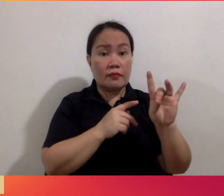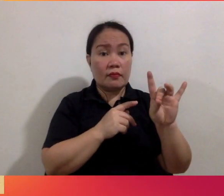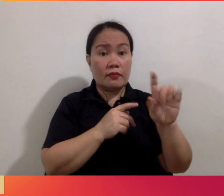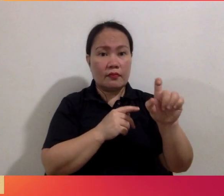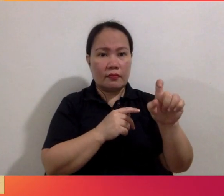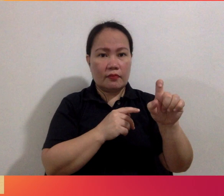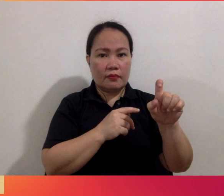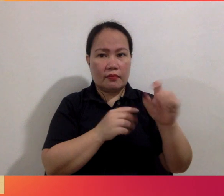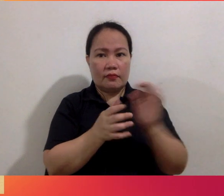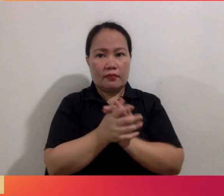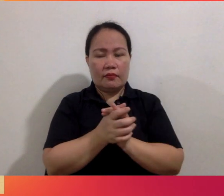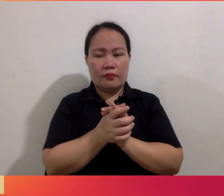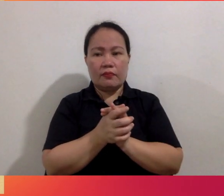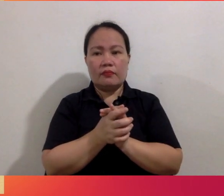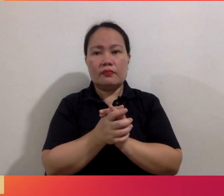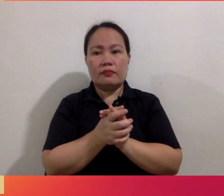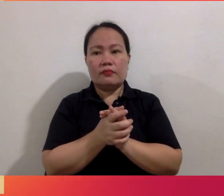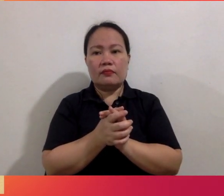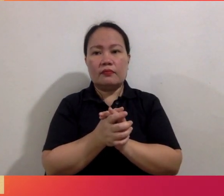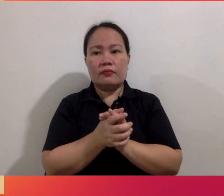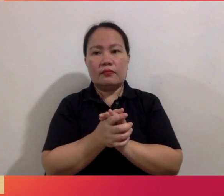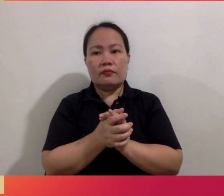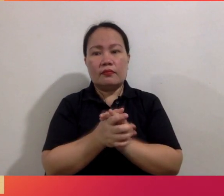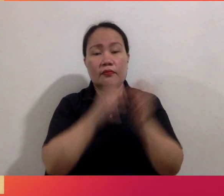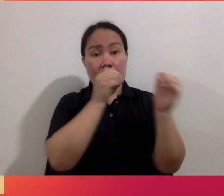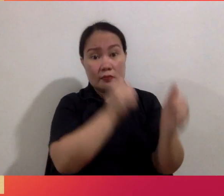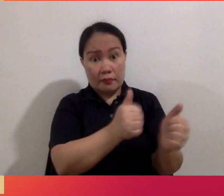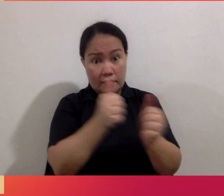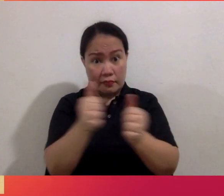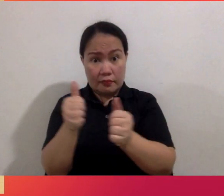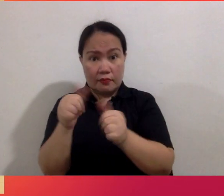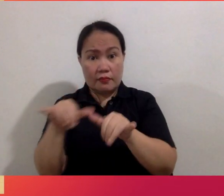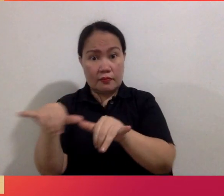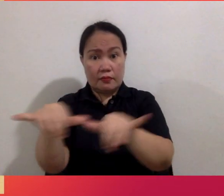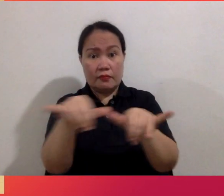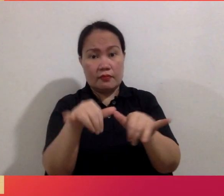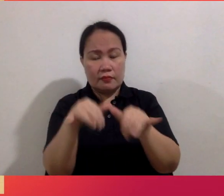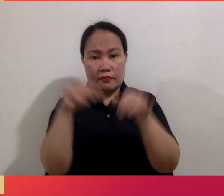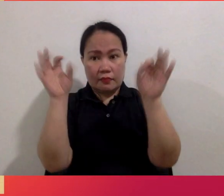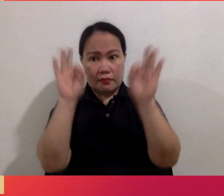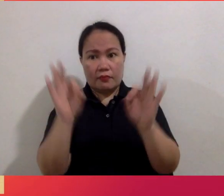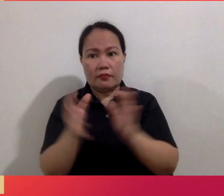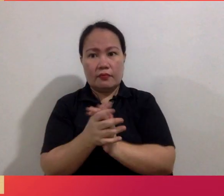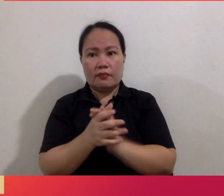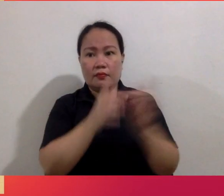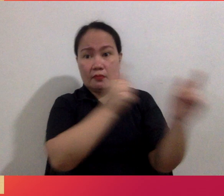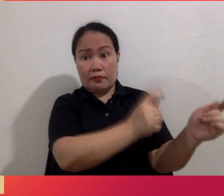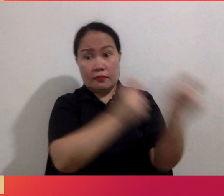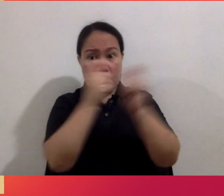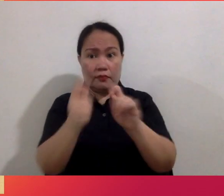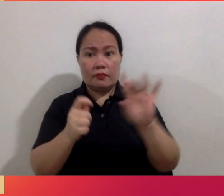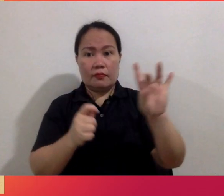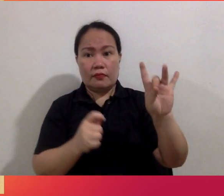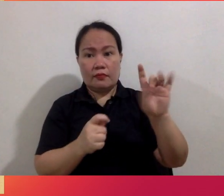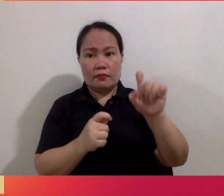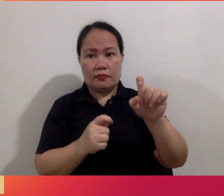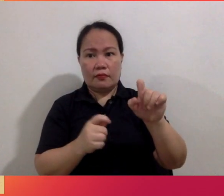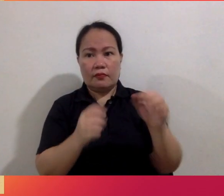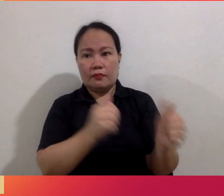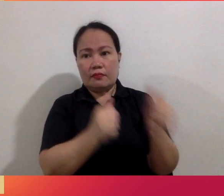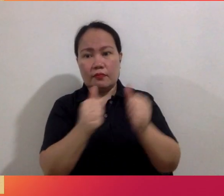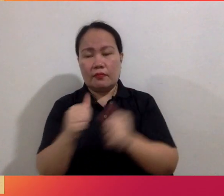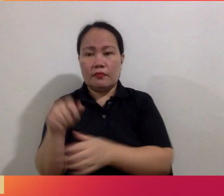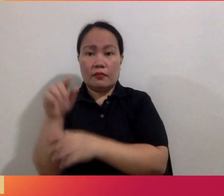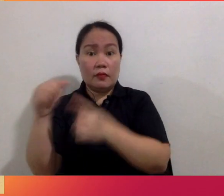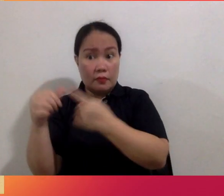that is equal to 8x. So, lipat natin si 8x sa left side.